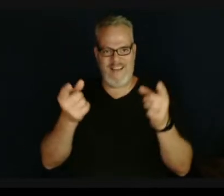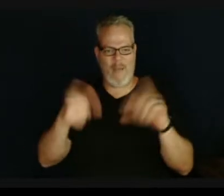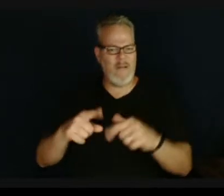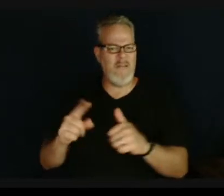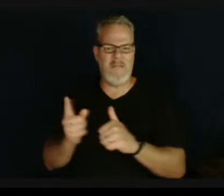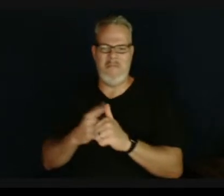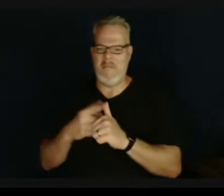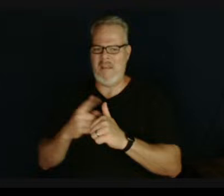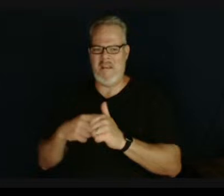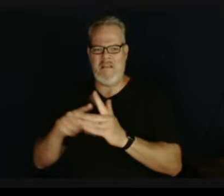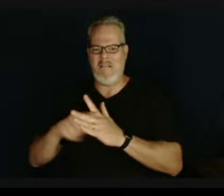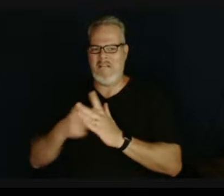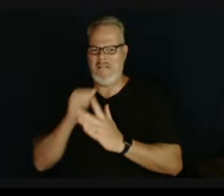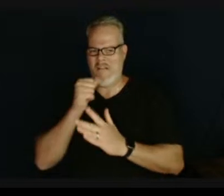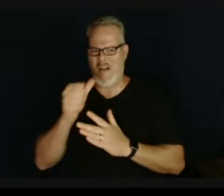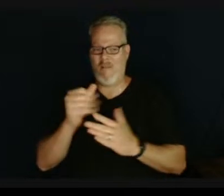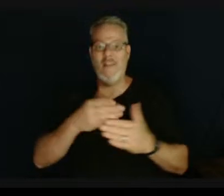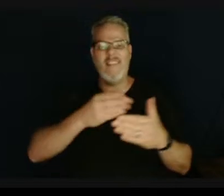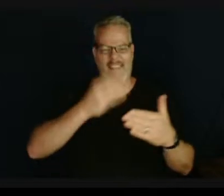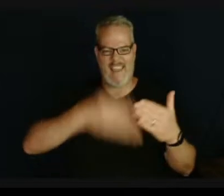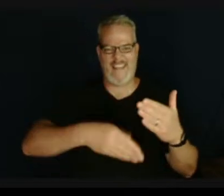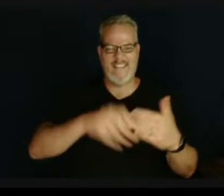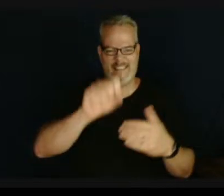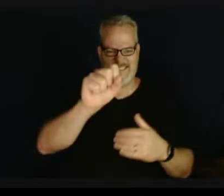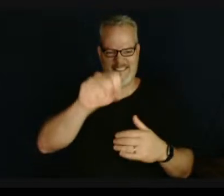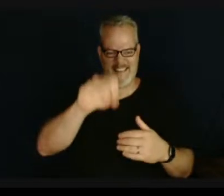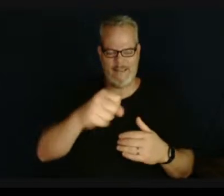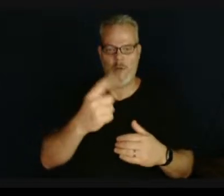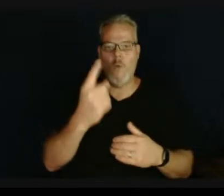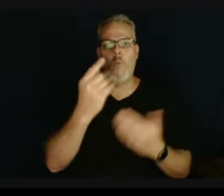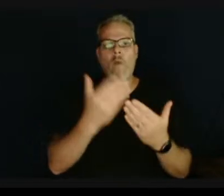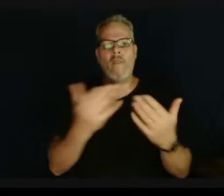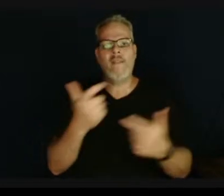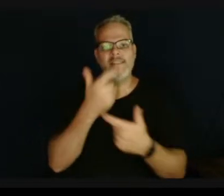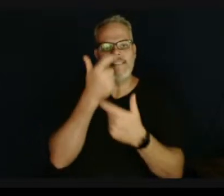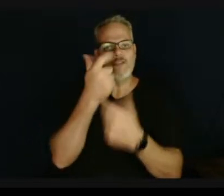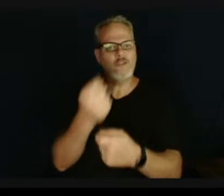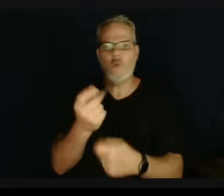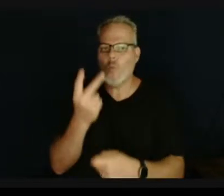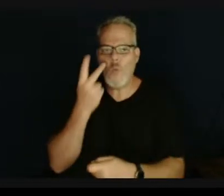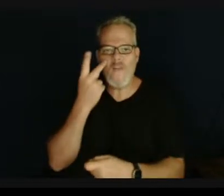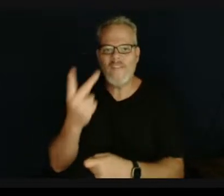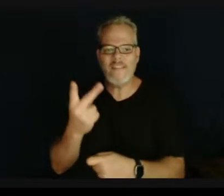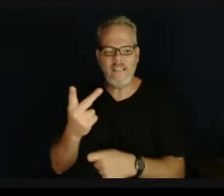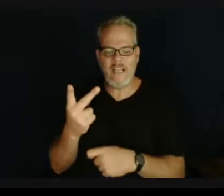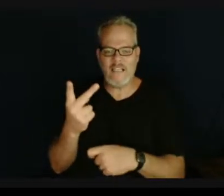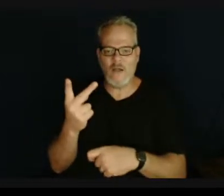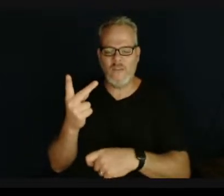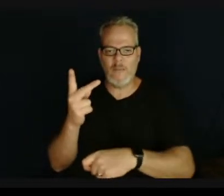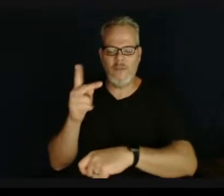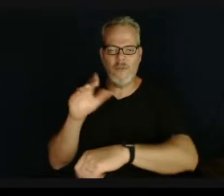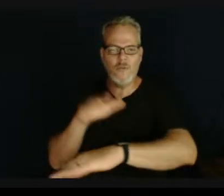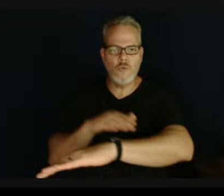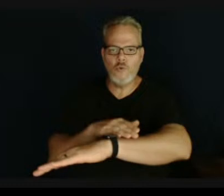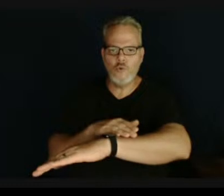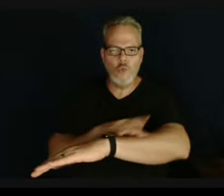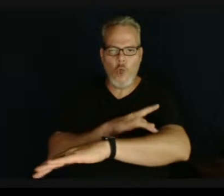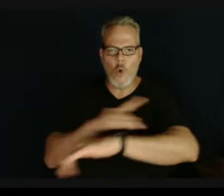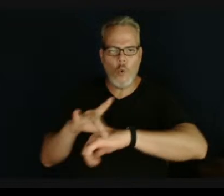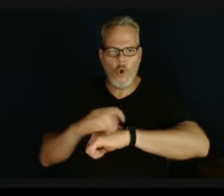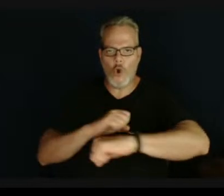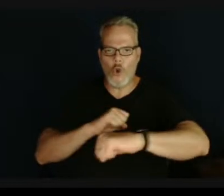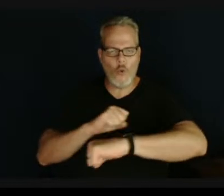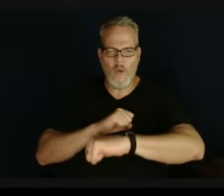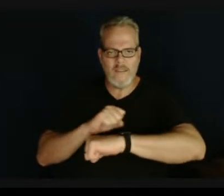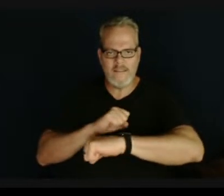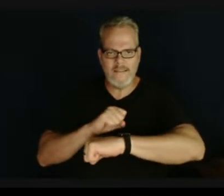cycle, right? One thing that's interesting is we haven't seen slow earthquakes in the south flank, not like a